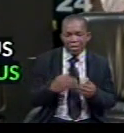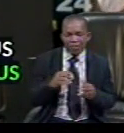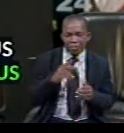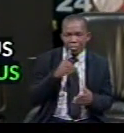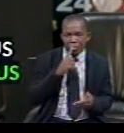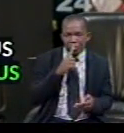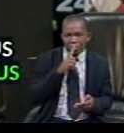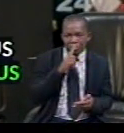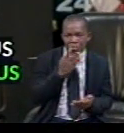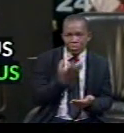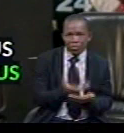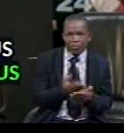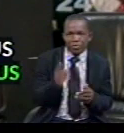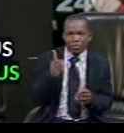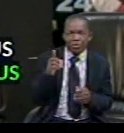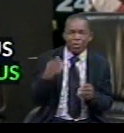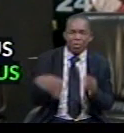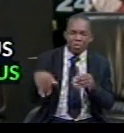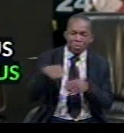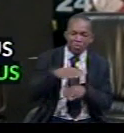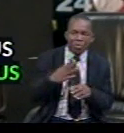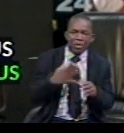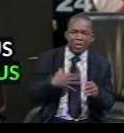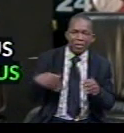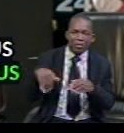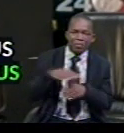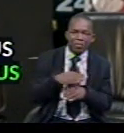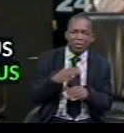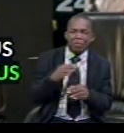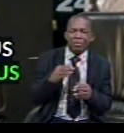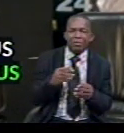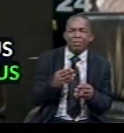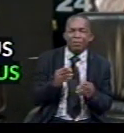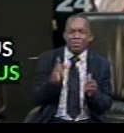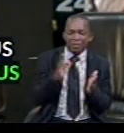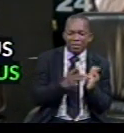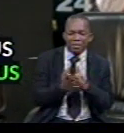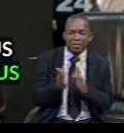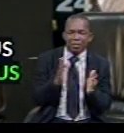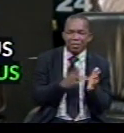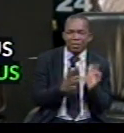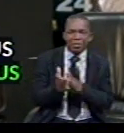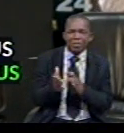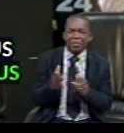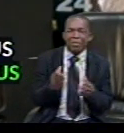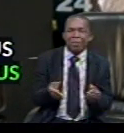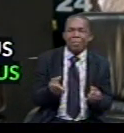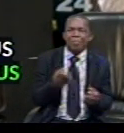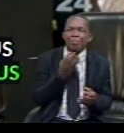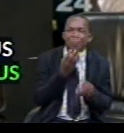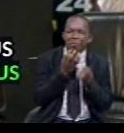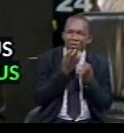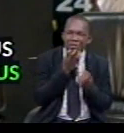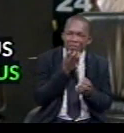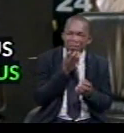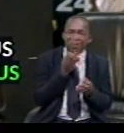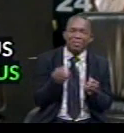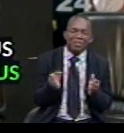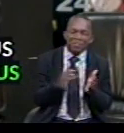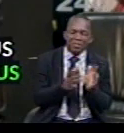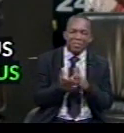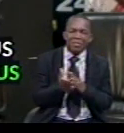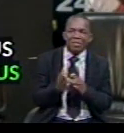Jesus, Jesus, precious Jesus. Oh, for grace to trust him more.